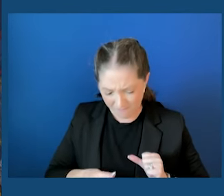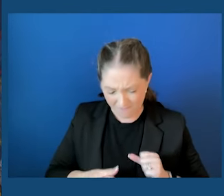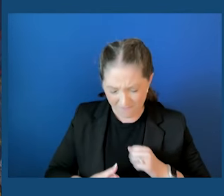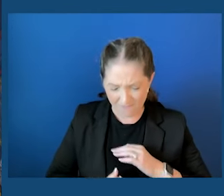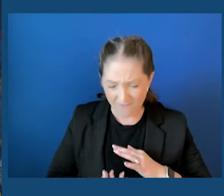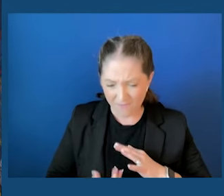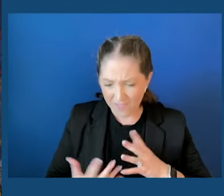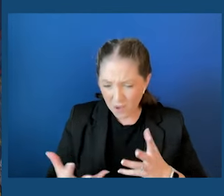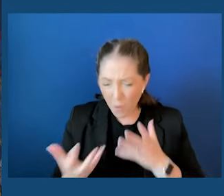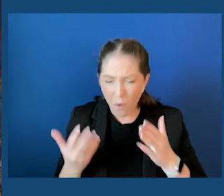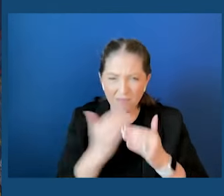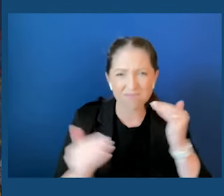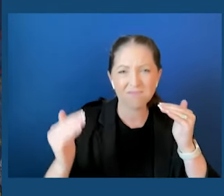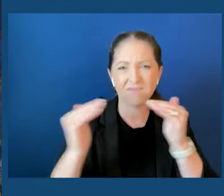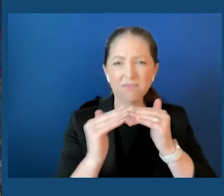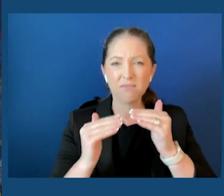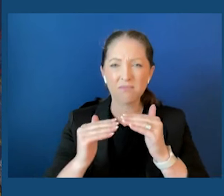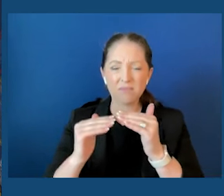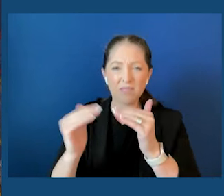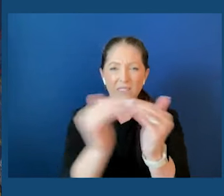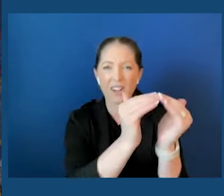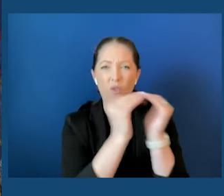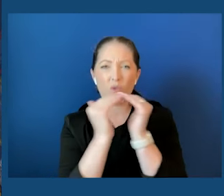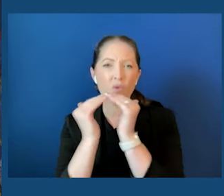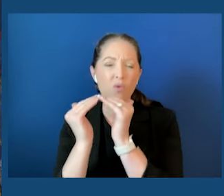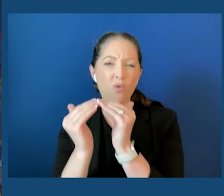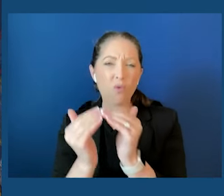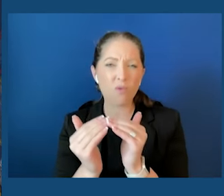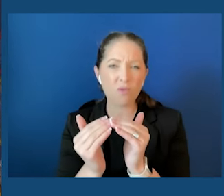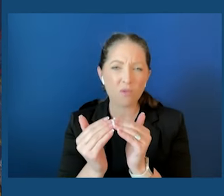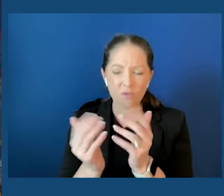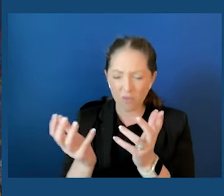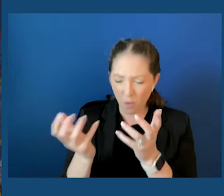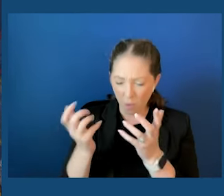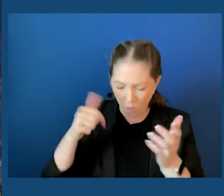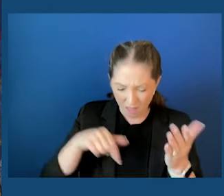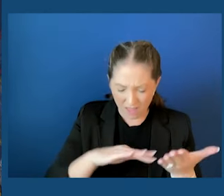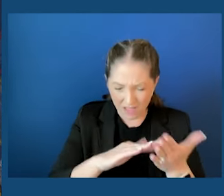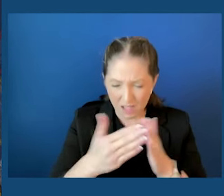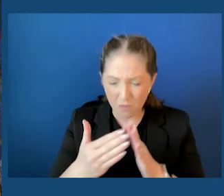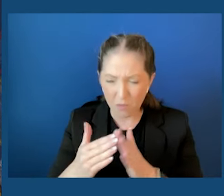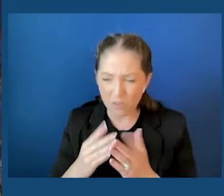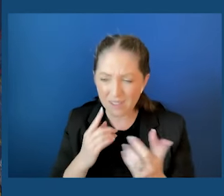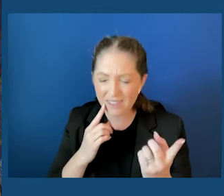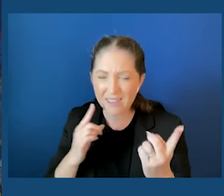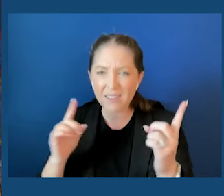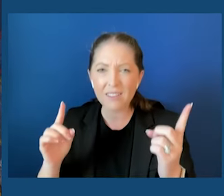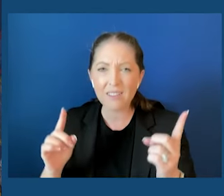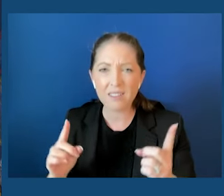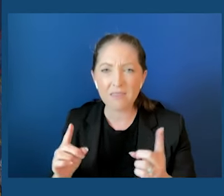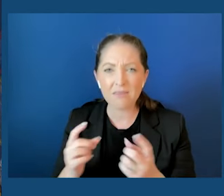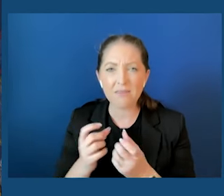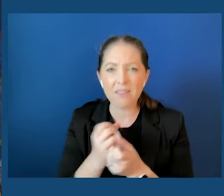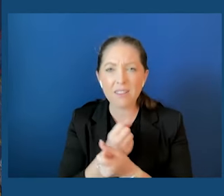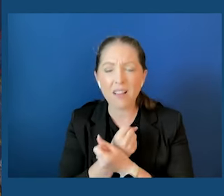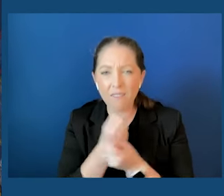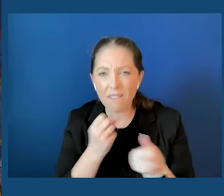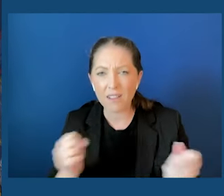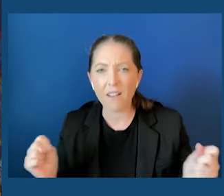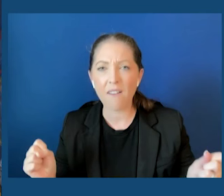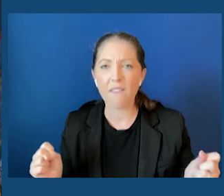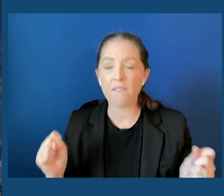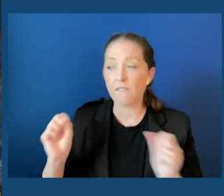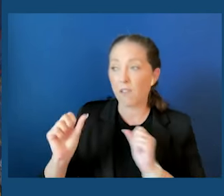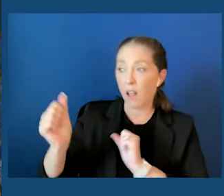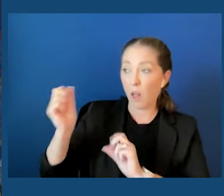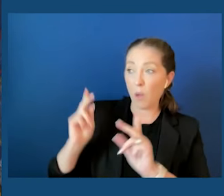grieve for fairness, grieve for this community and others that, like it,